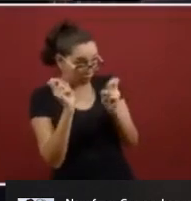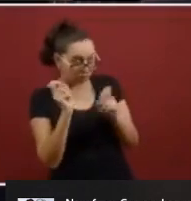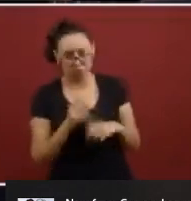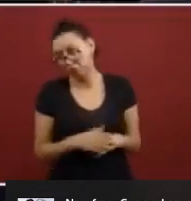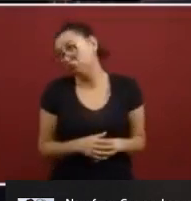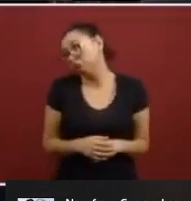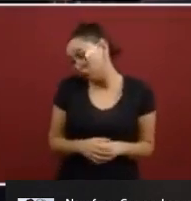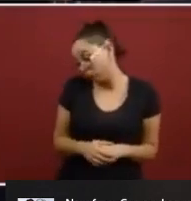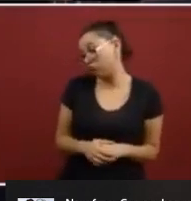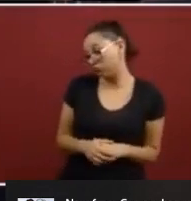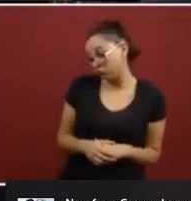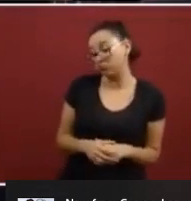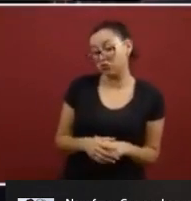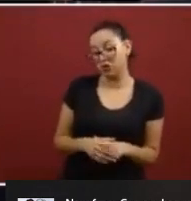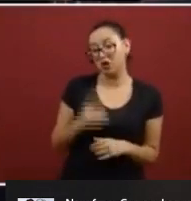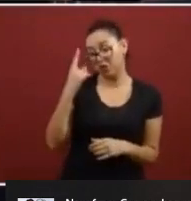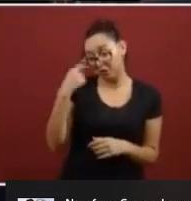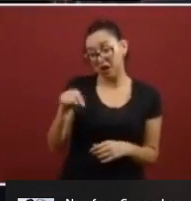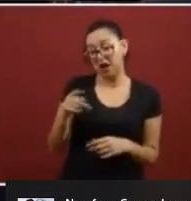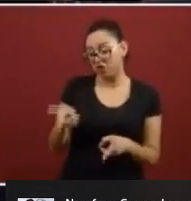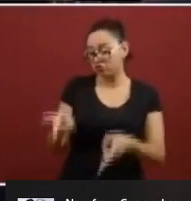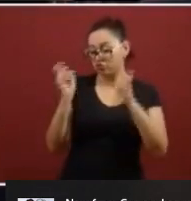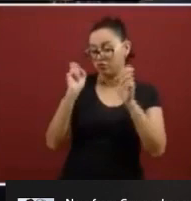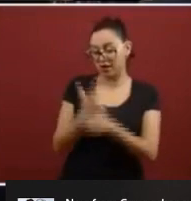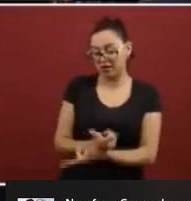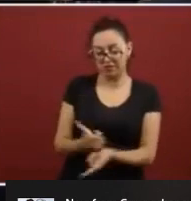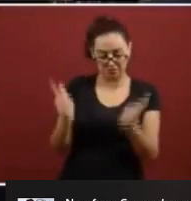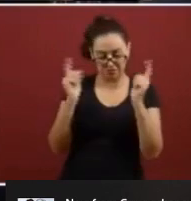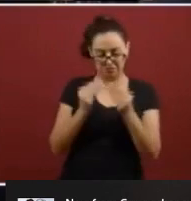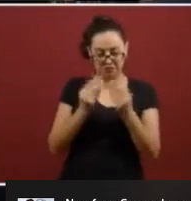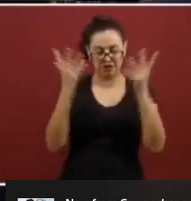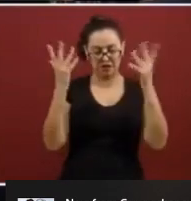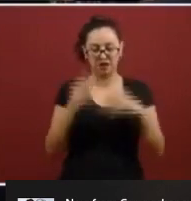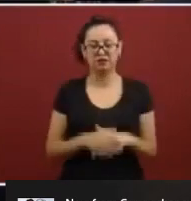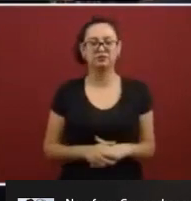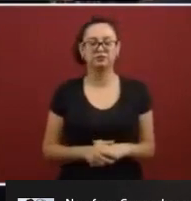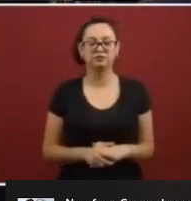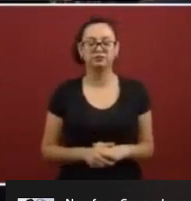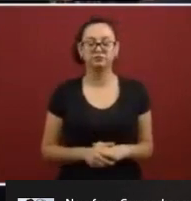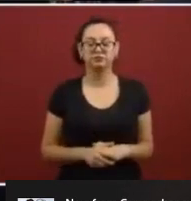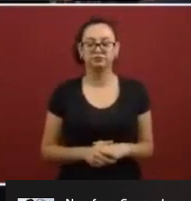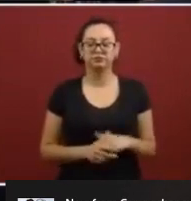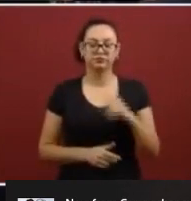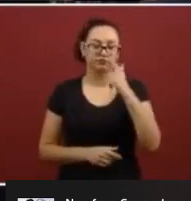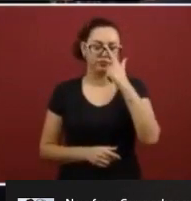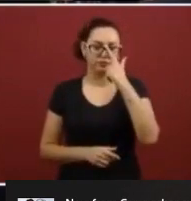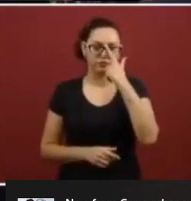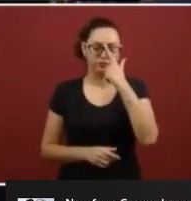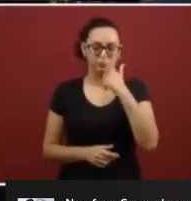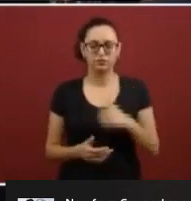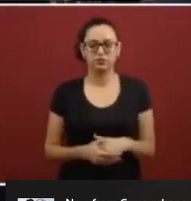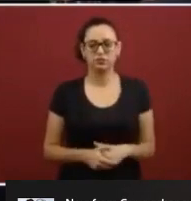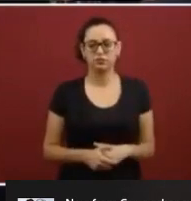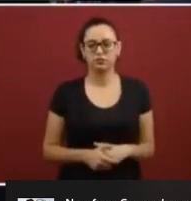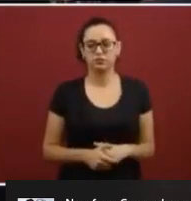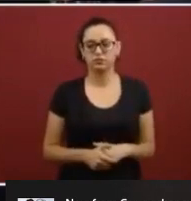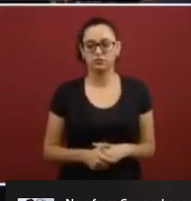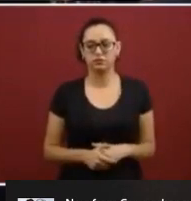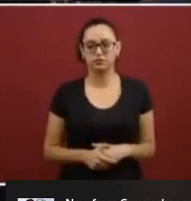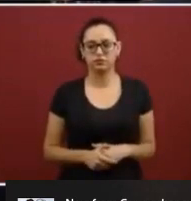para finances, tener manga ancha. so that Todo they eso se está could- terminando. Ahora, so that they tenemos el could destino porque en el presupuesto just de take the ingresos de money. la